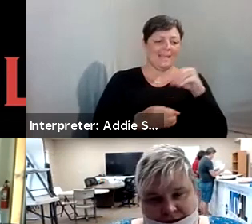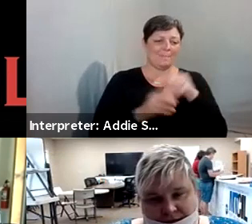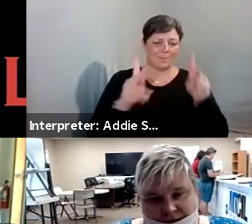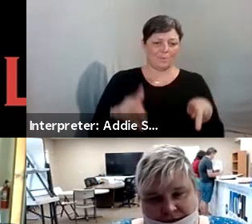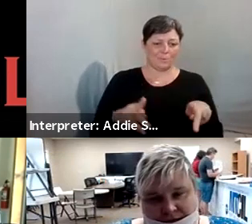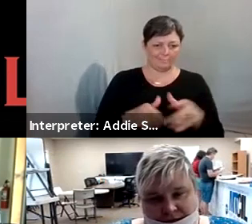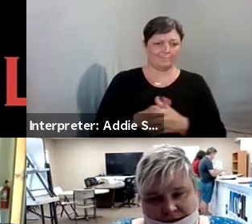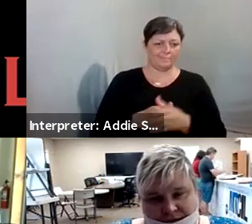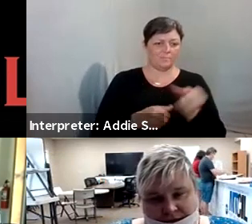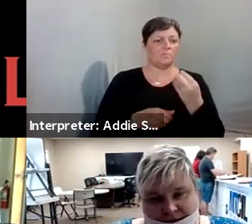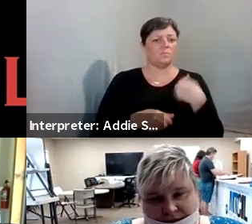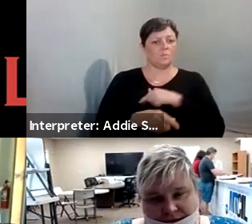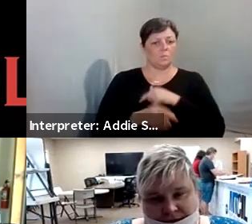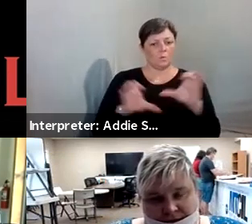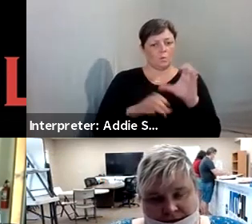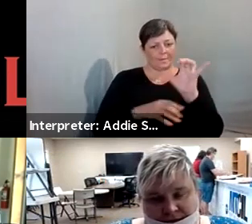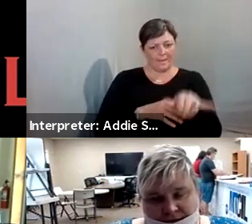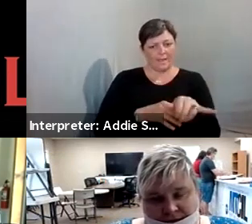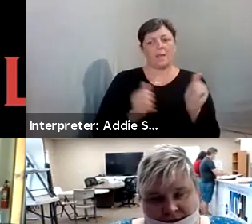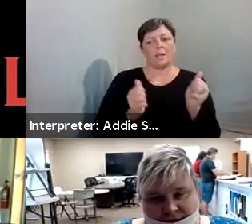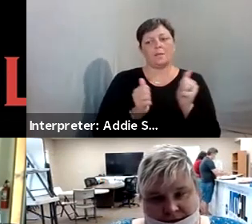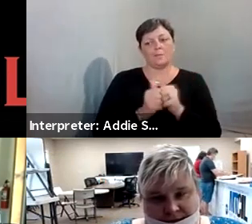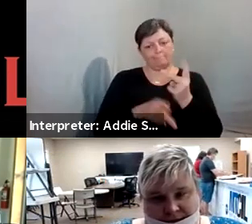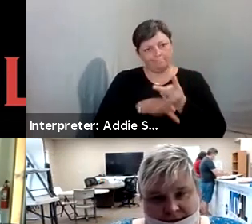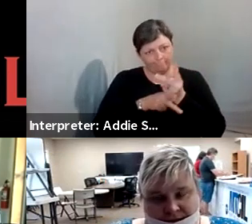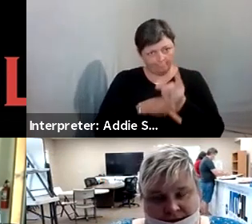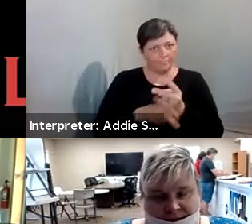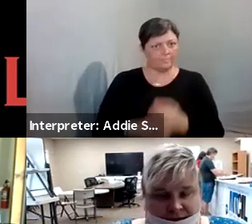we are doing that with precautions.